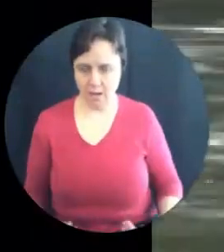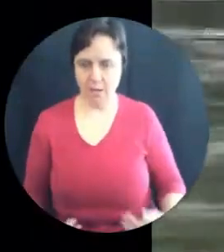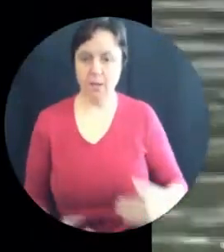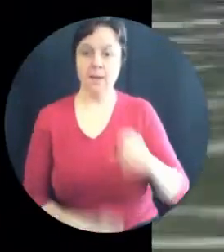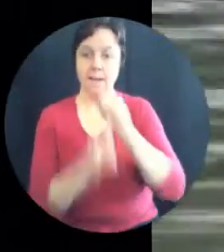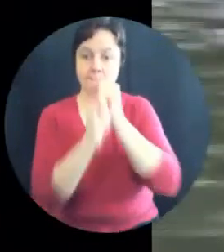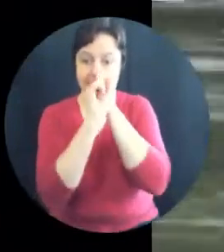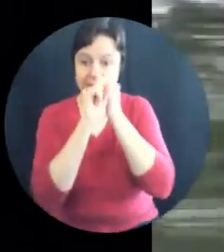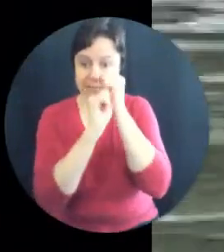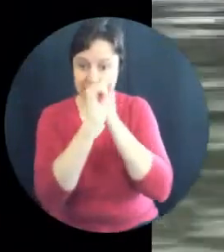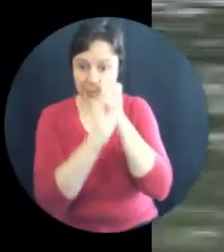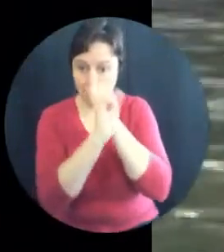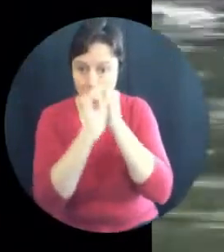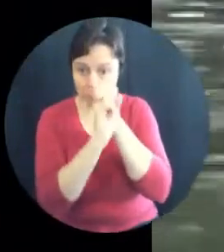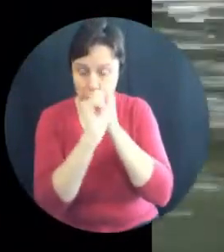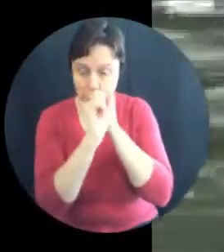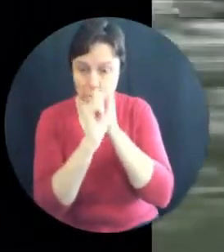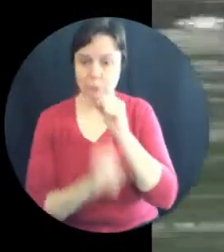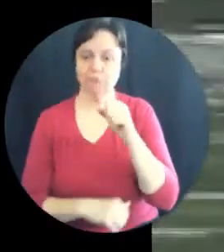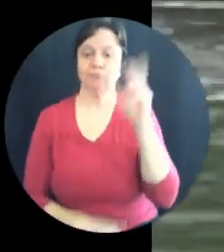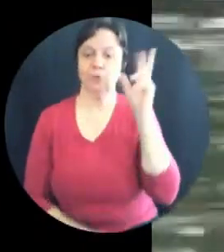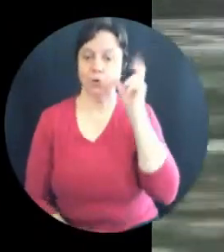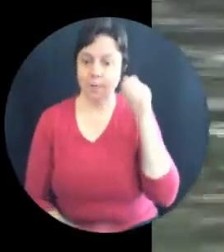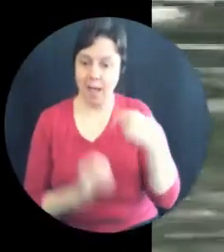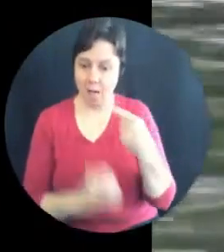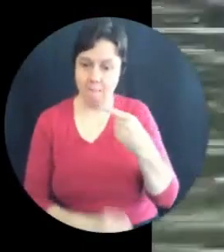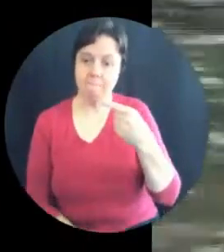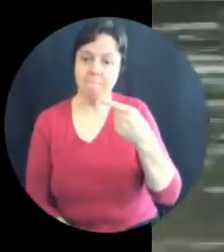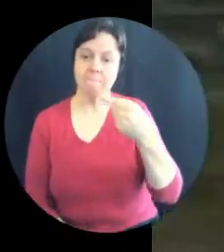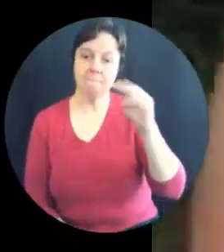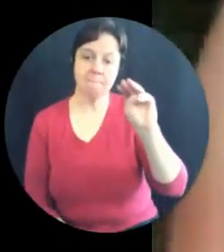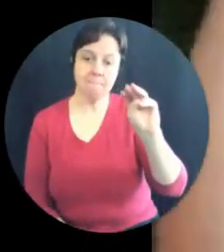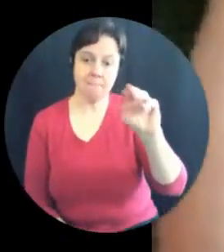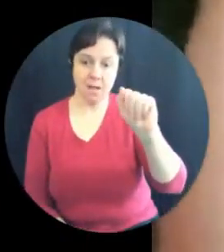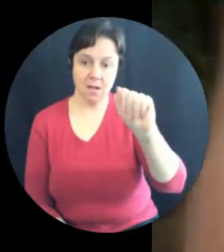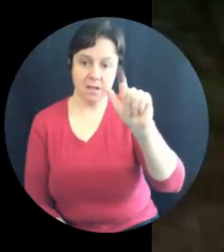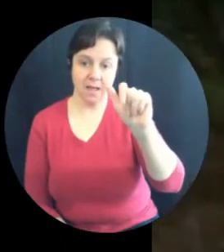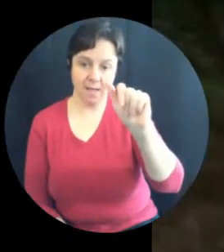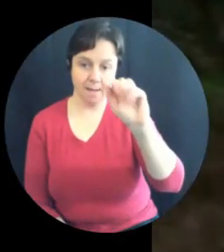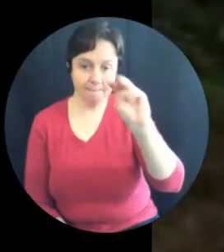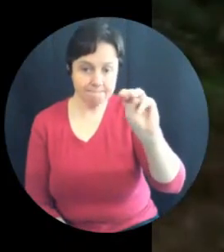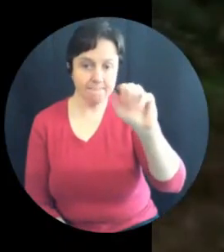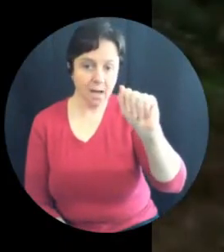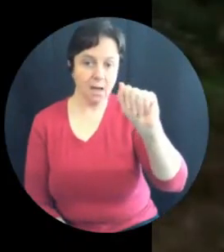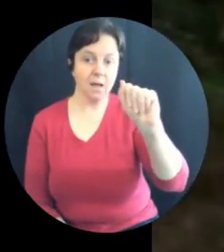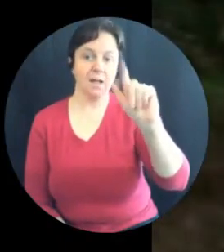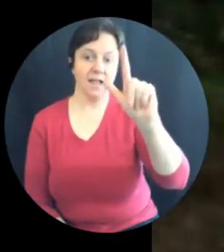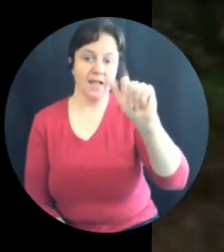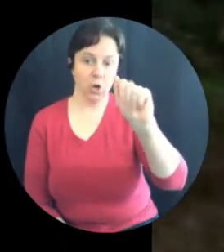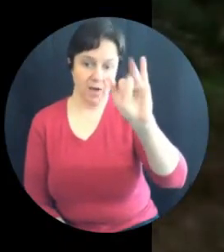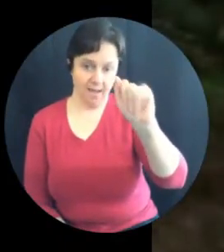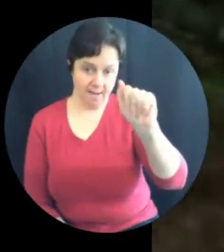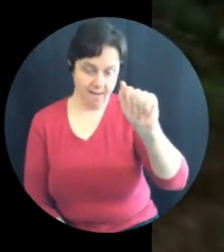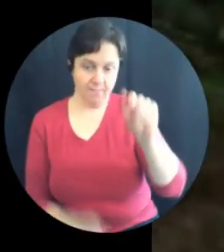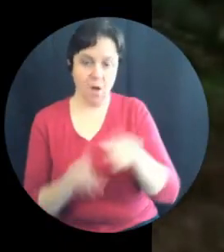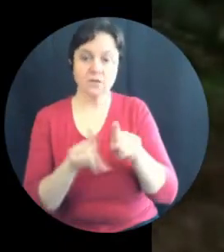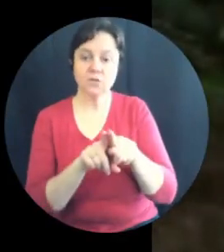yellow fever, and it even goes as bad as encephalitis, which is an inflammation of the covering of your